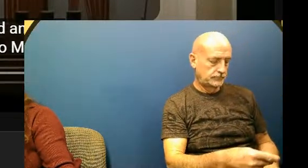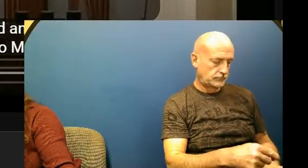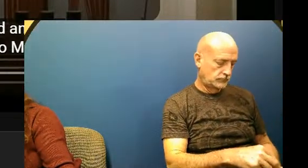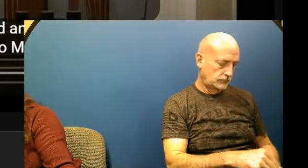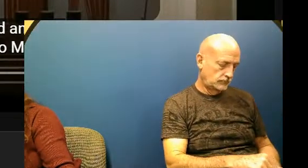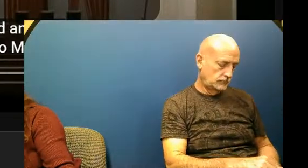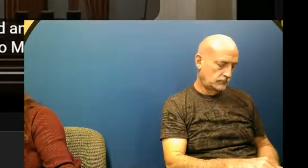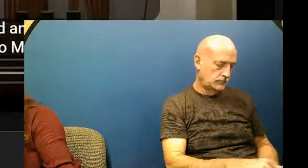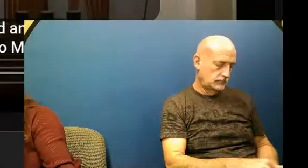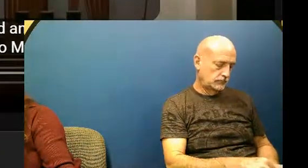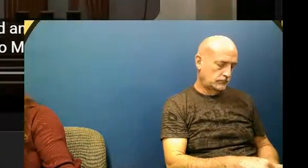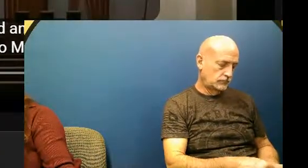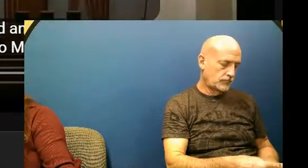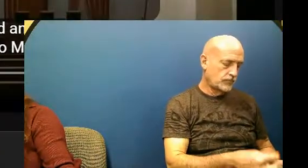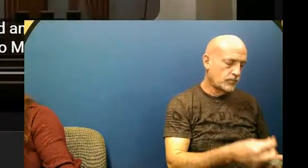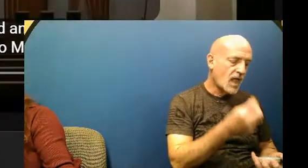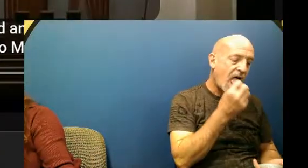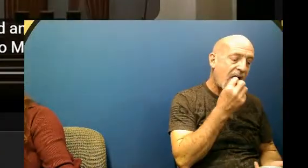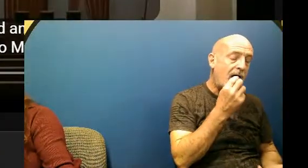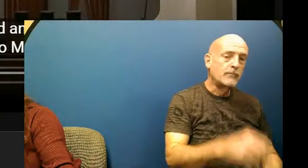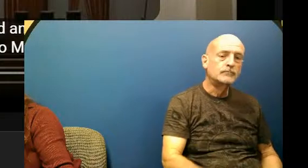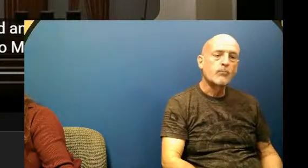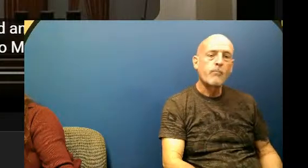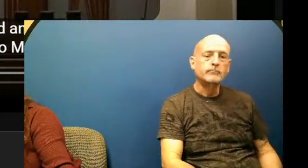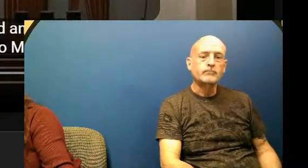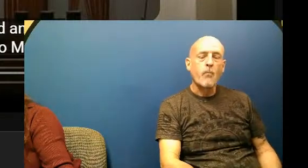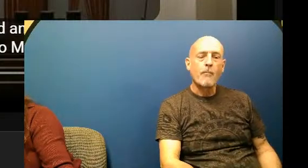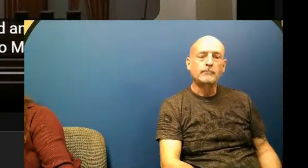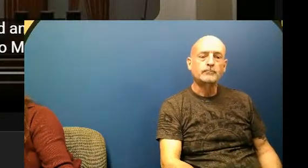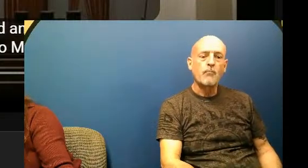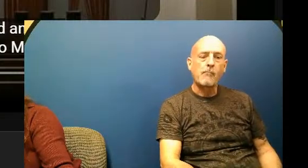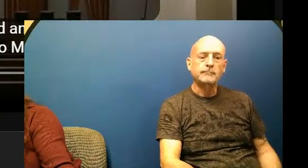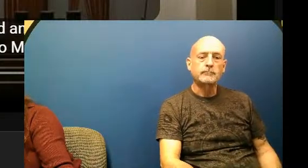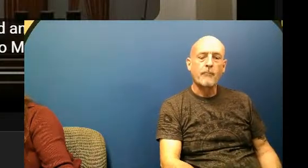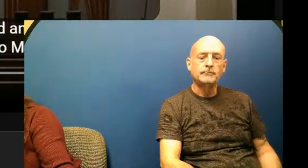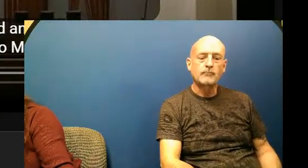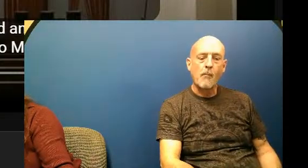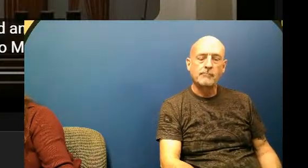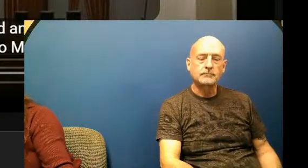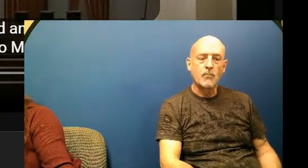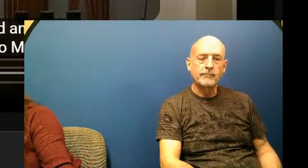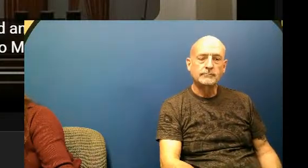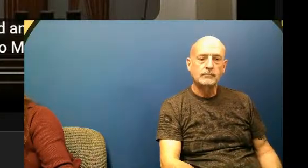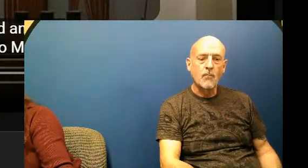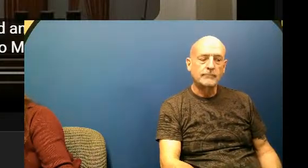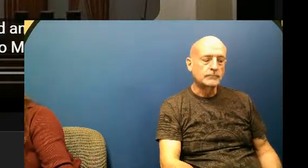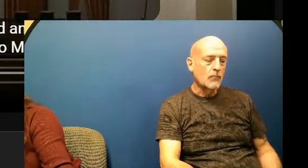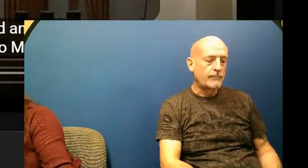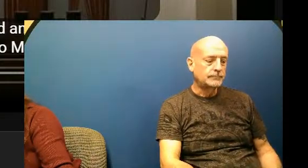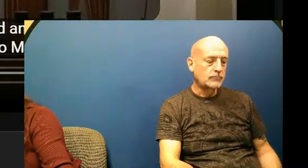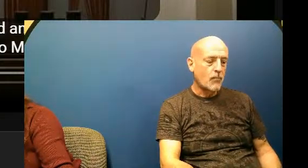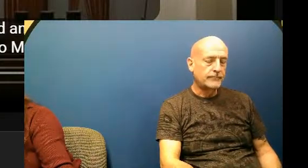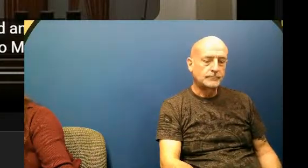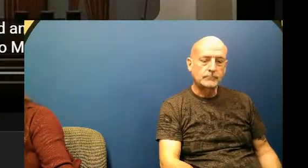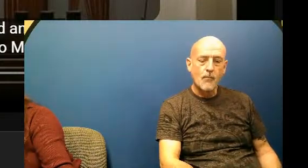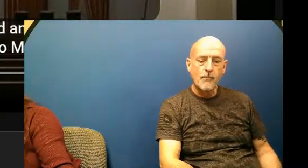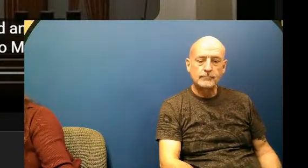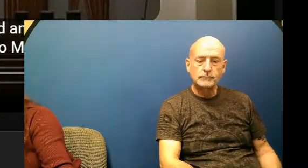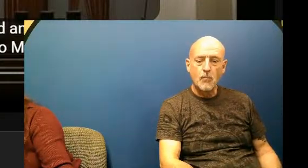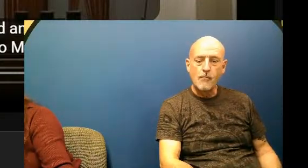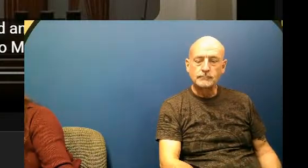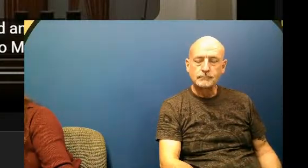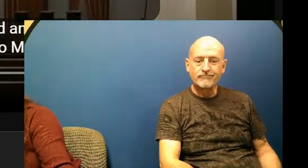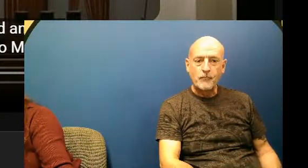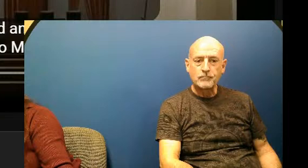have to dig underneath what is the national security claim. And what Justice Holmes said in his Abrams dissent, and I know that was a dissent, these are hard issues, but that has been